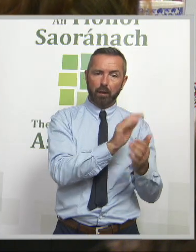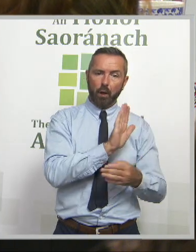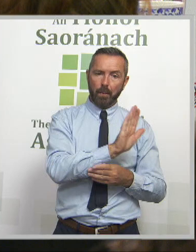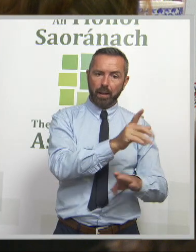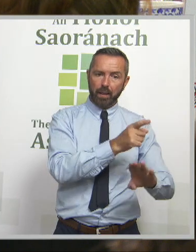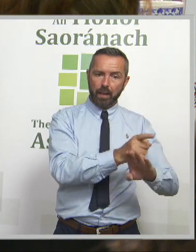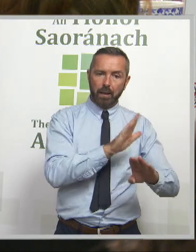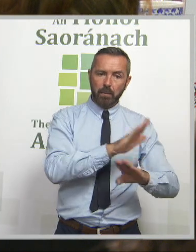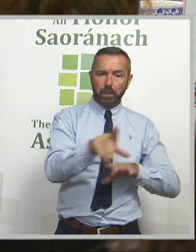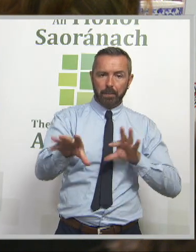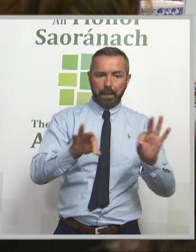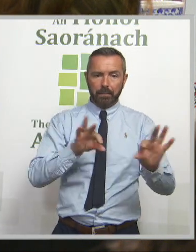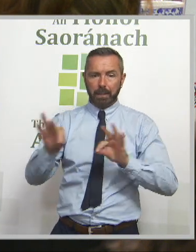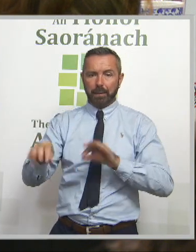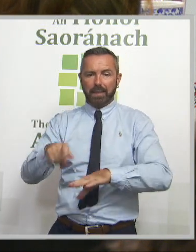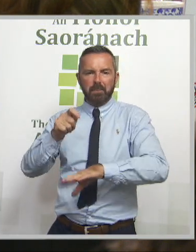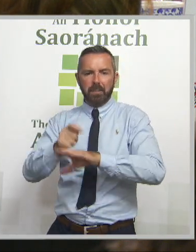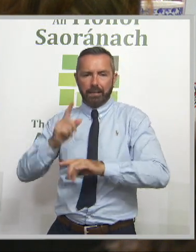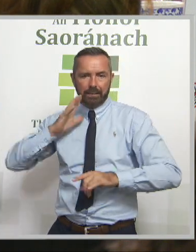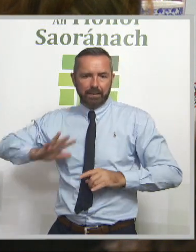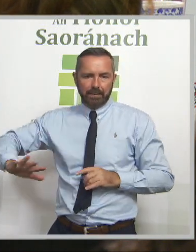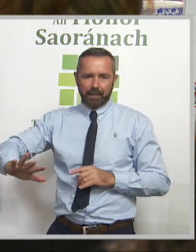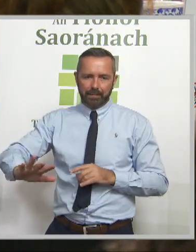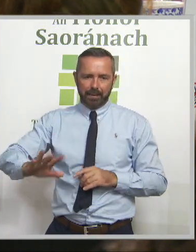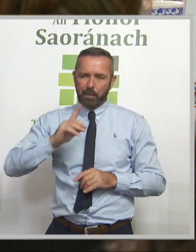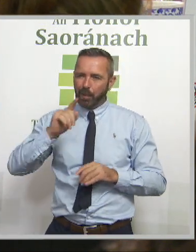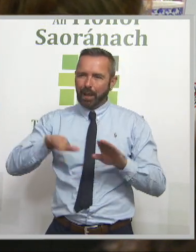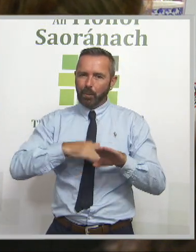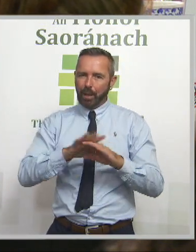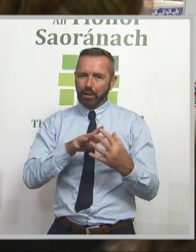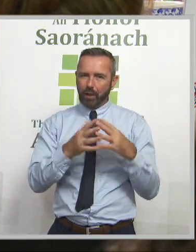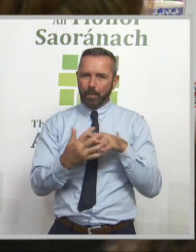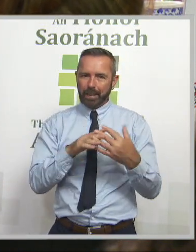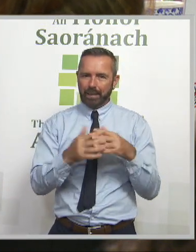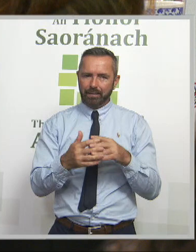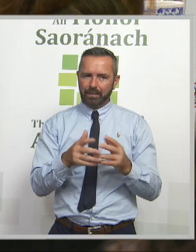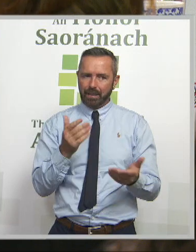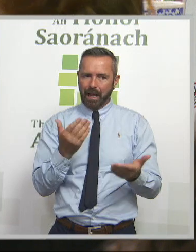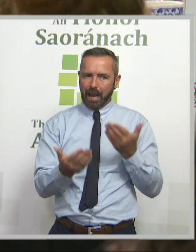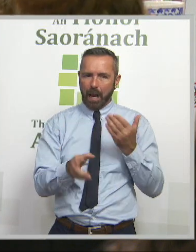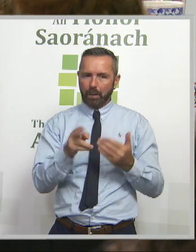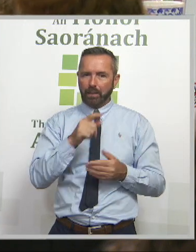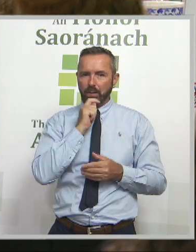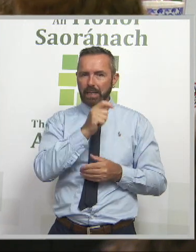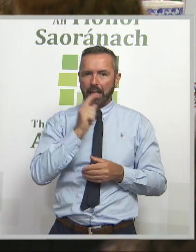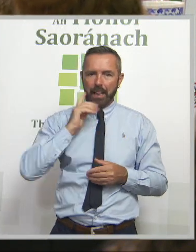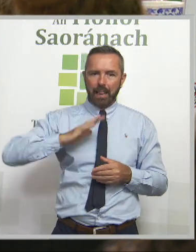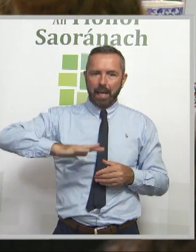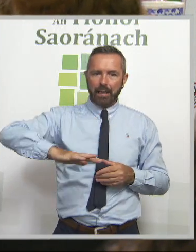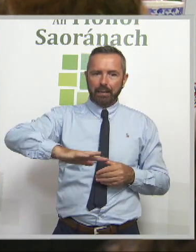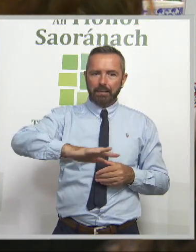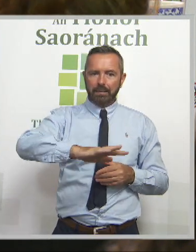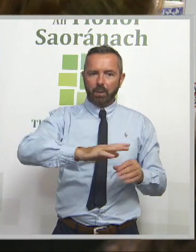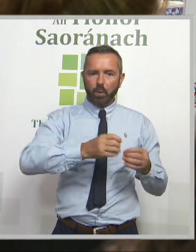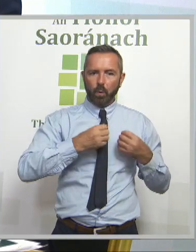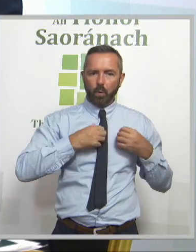sites for designation. That's then when it gets complicated. How do you engage and notify the landowners and land users of those sites that